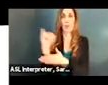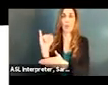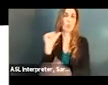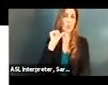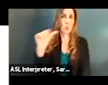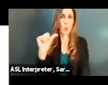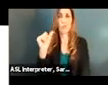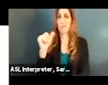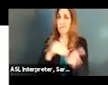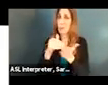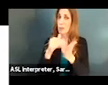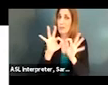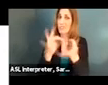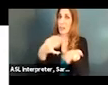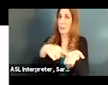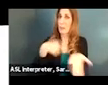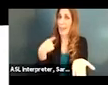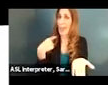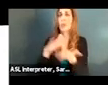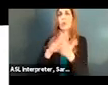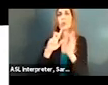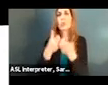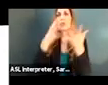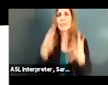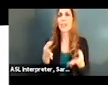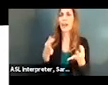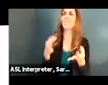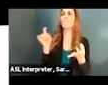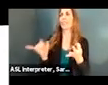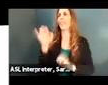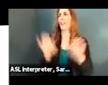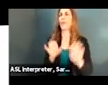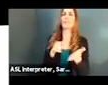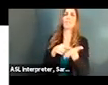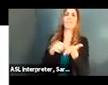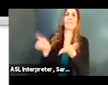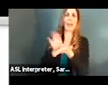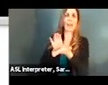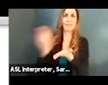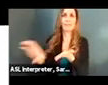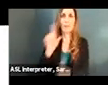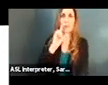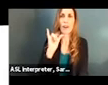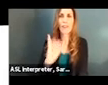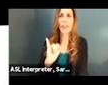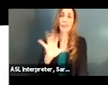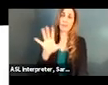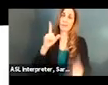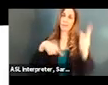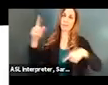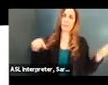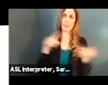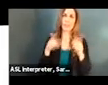families pay, often school districts will decide that it's necessary and pay. So it's a variety